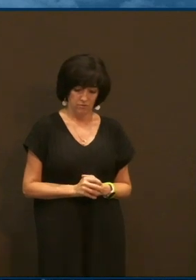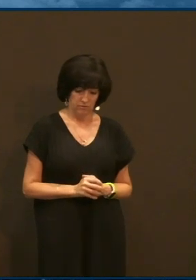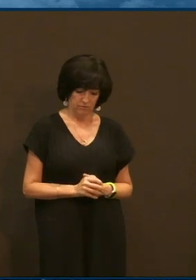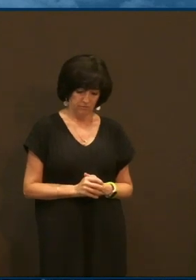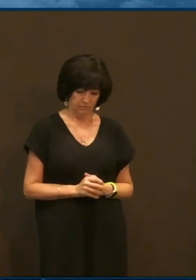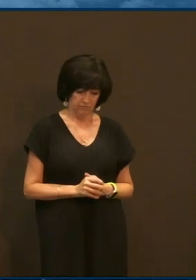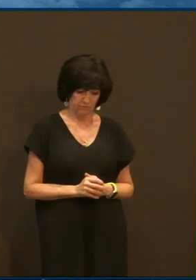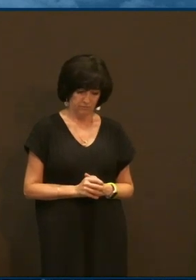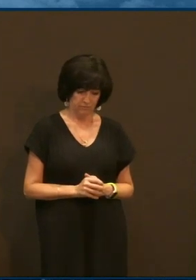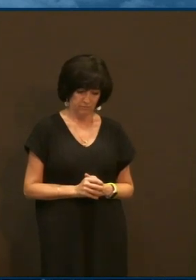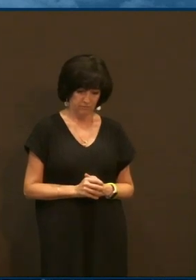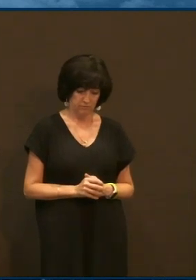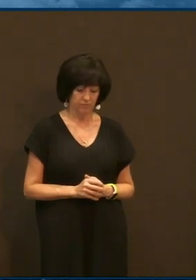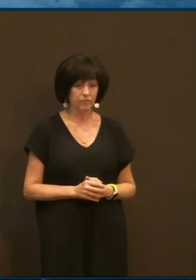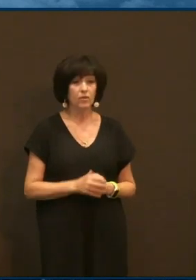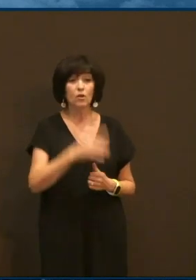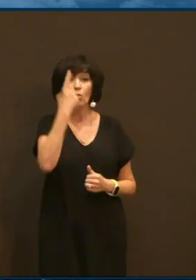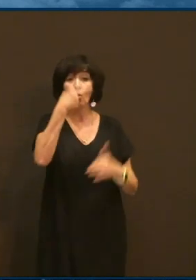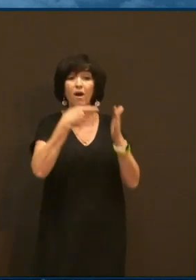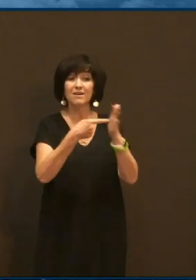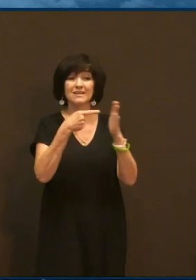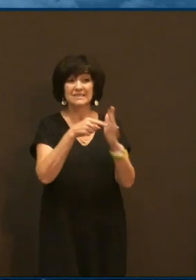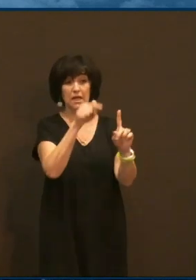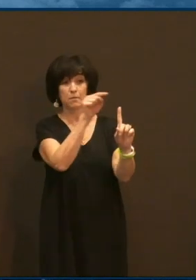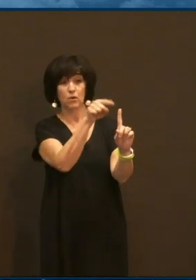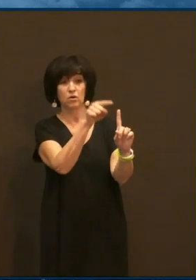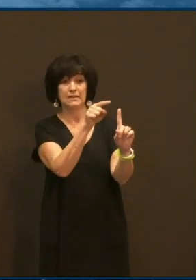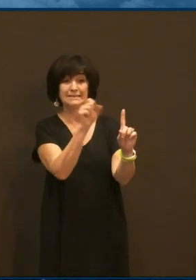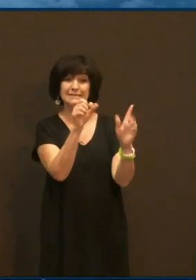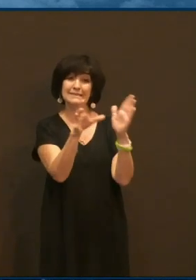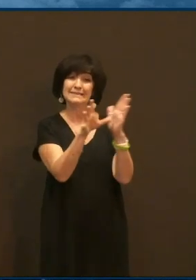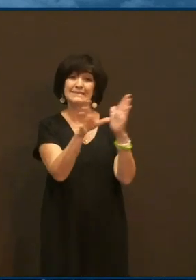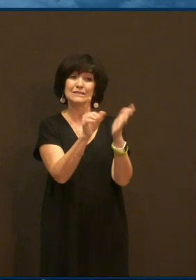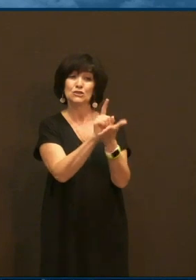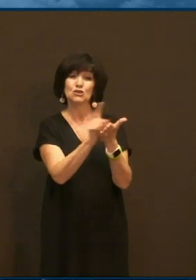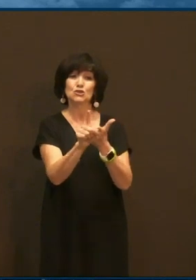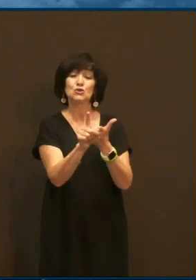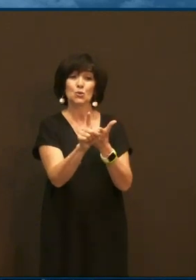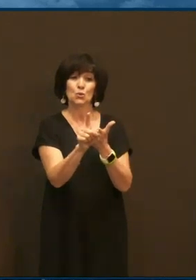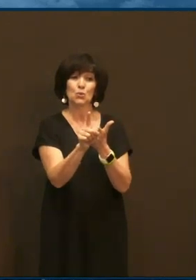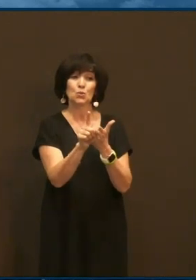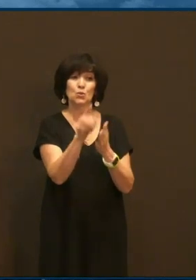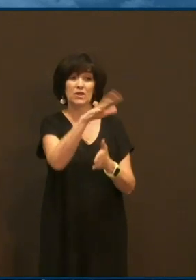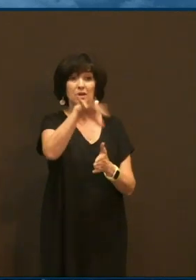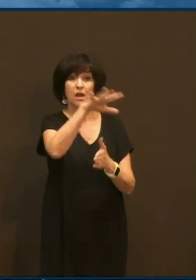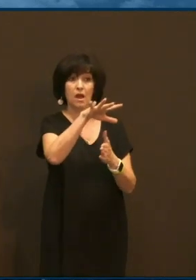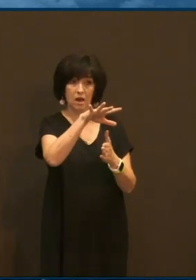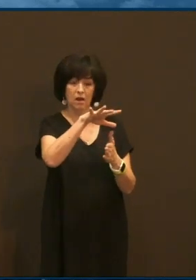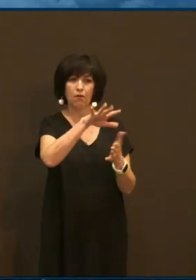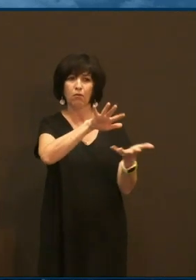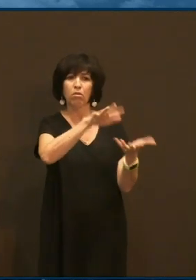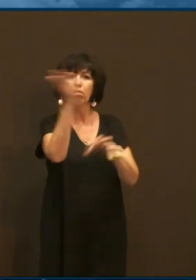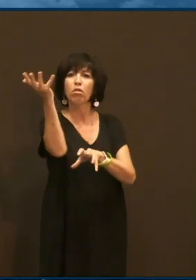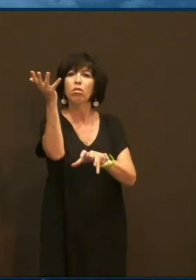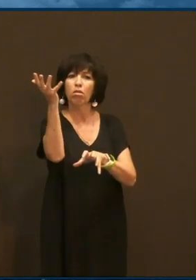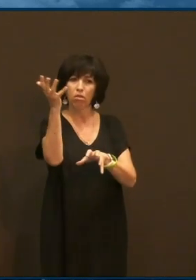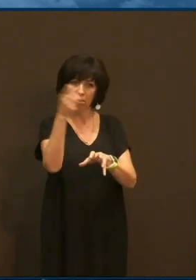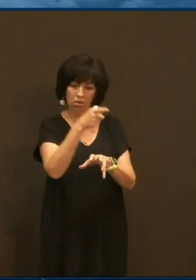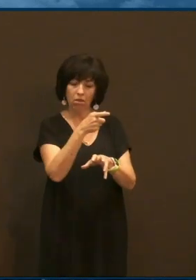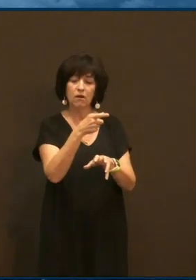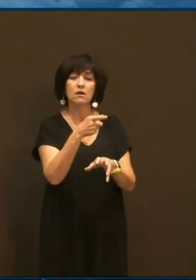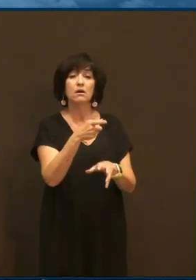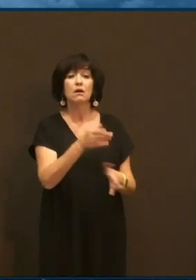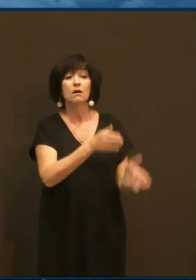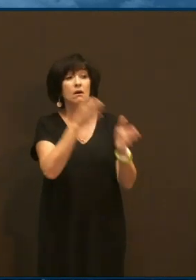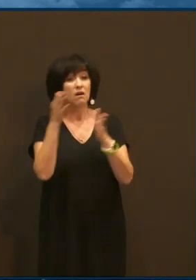of protesters who have tested positive for COVID-19? Yeah, not to my knowledge. We have gotten the word out to have protesters